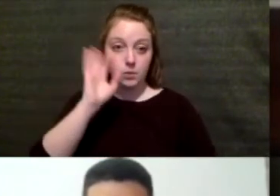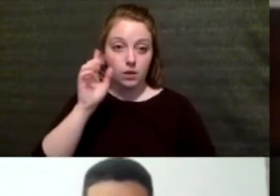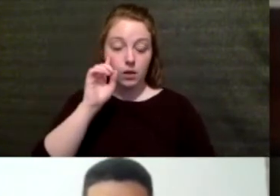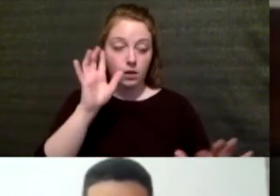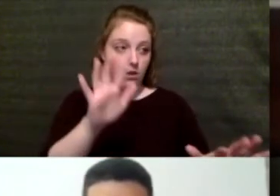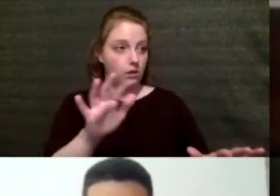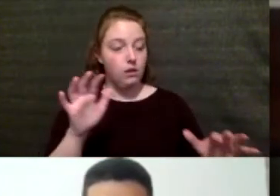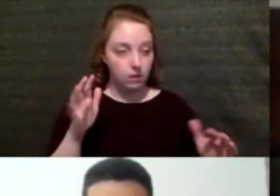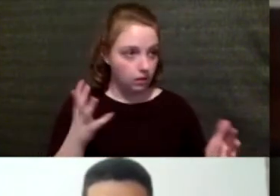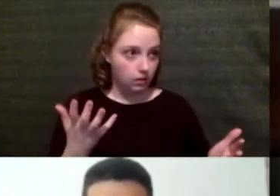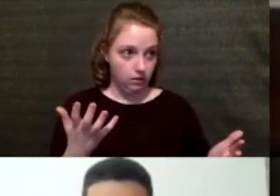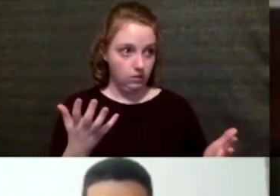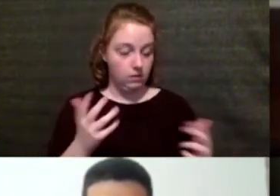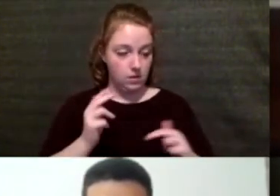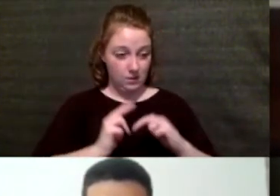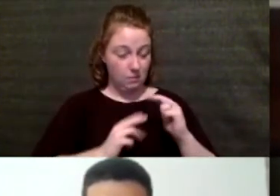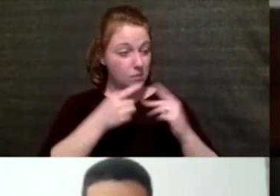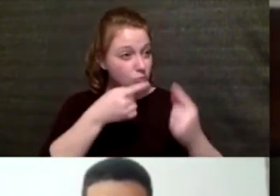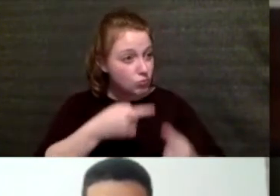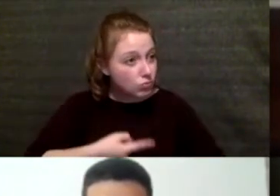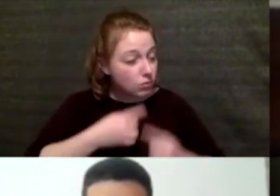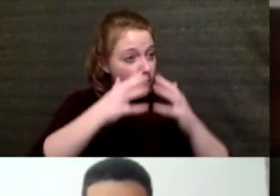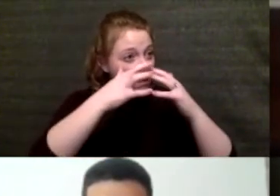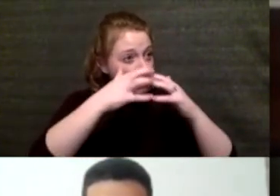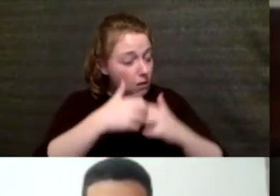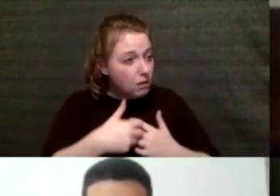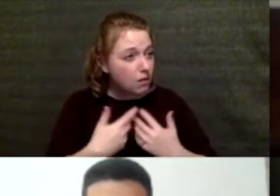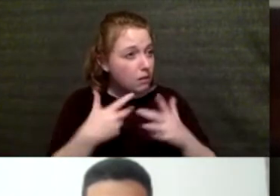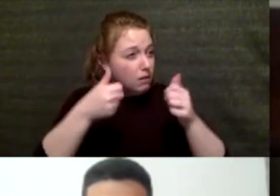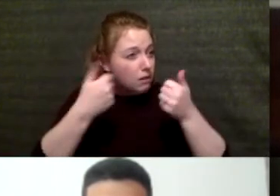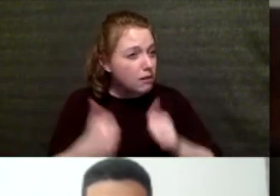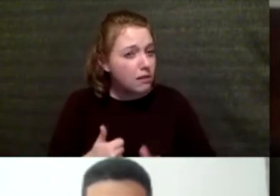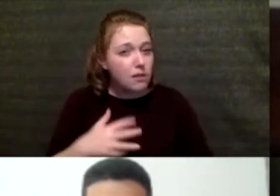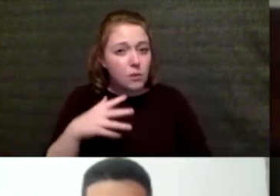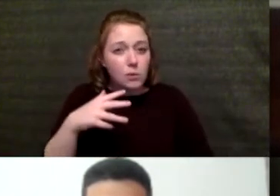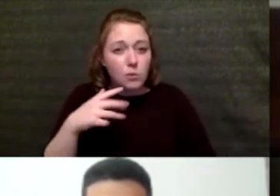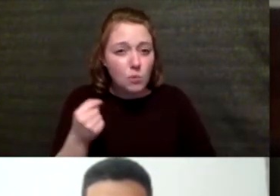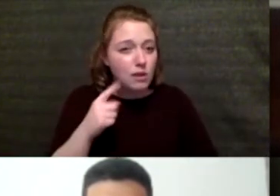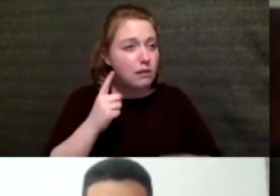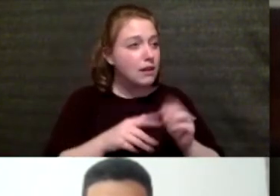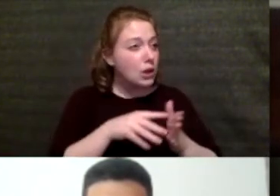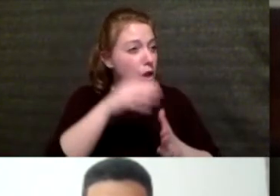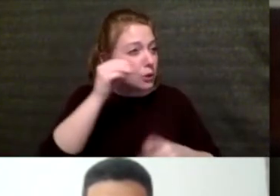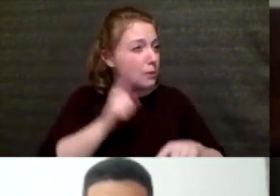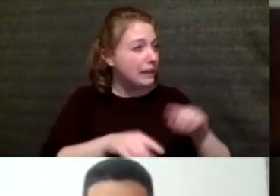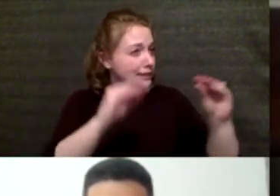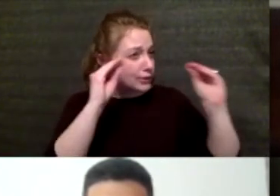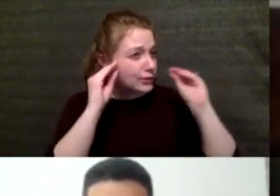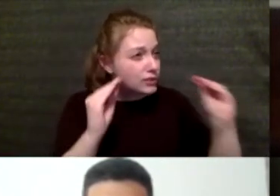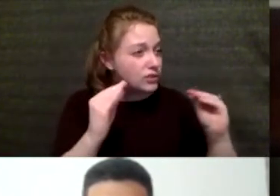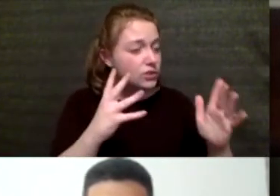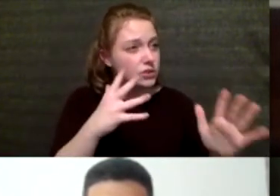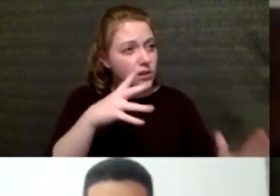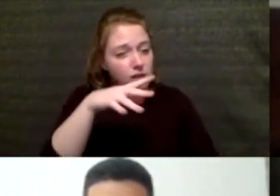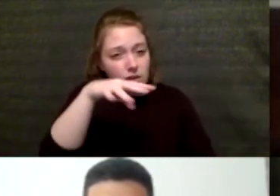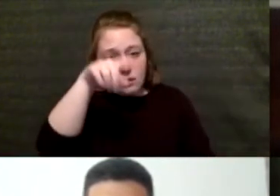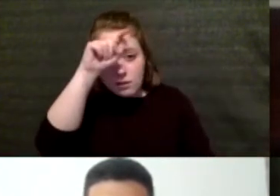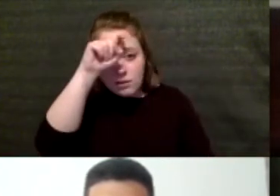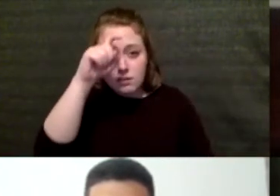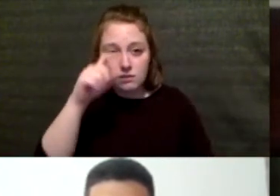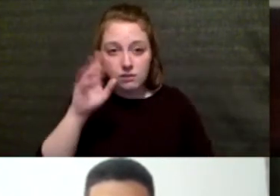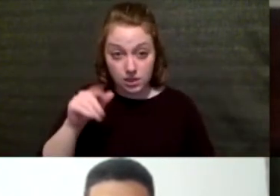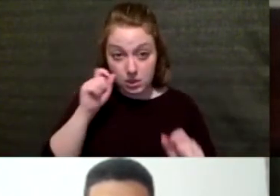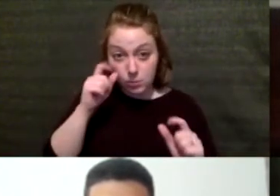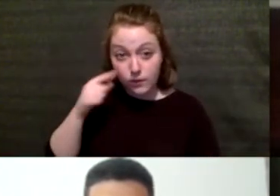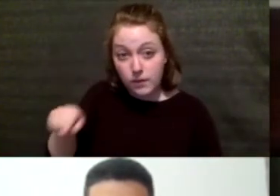building is really struggling and really makes teaching and learning difficult and maintenance is expensive. Is that a surprise